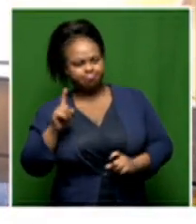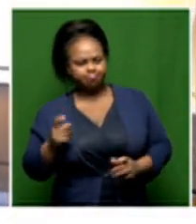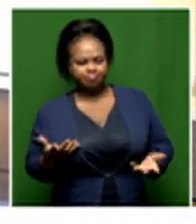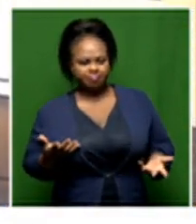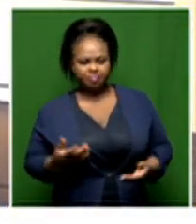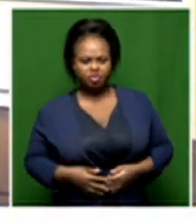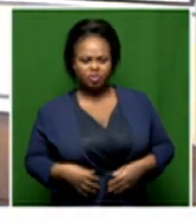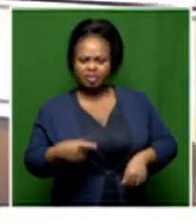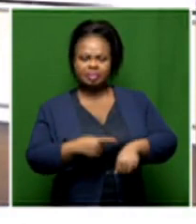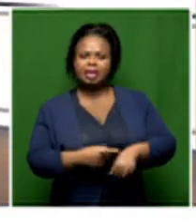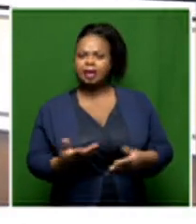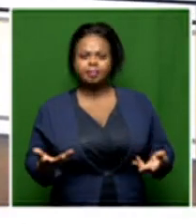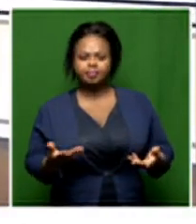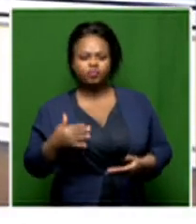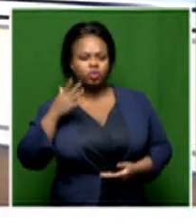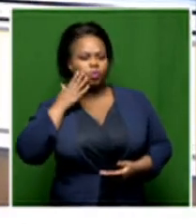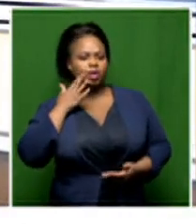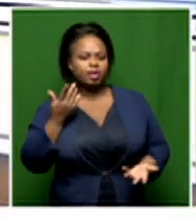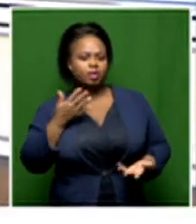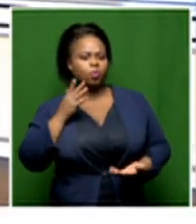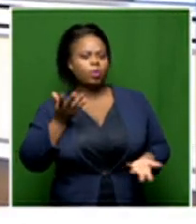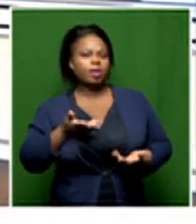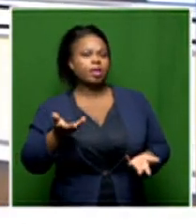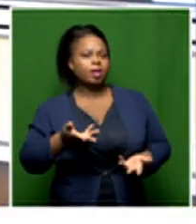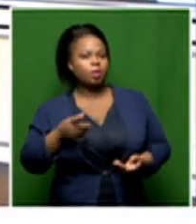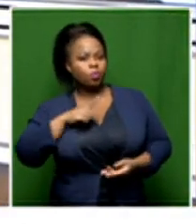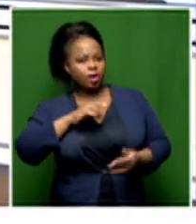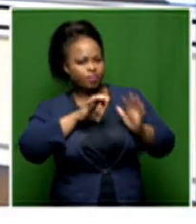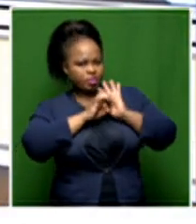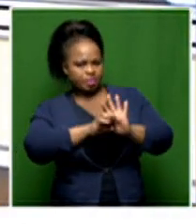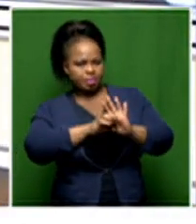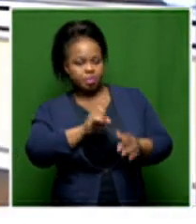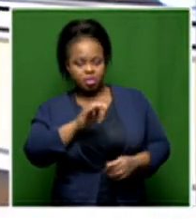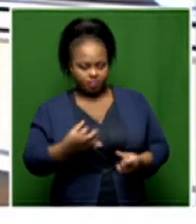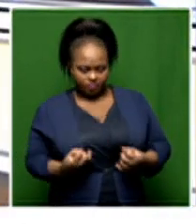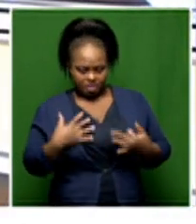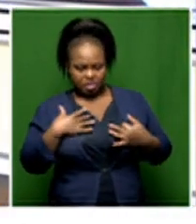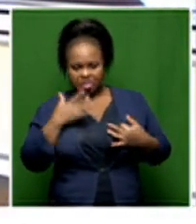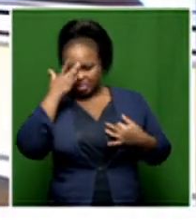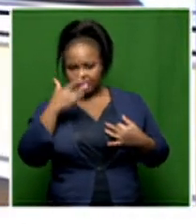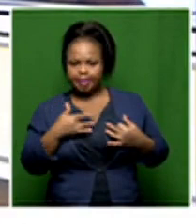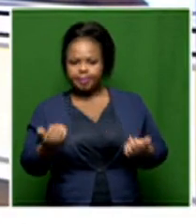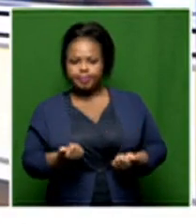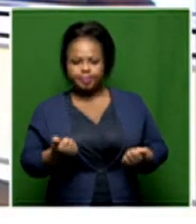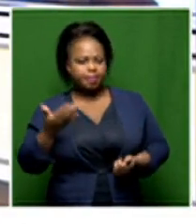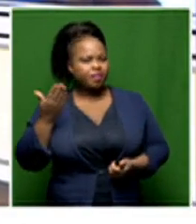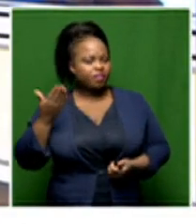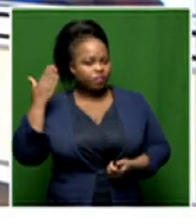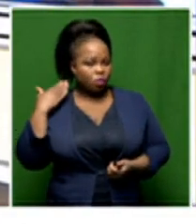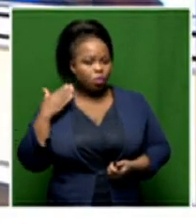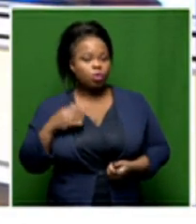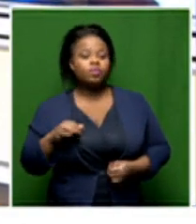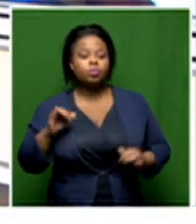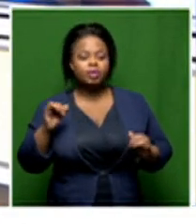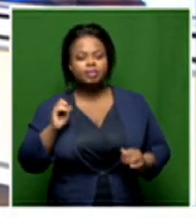do you take that time off from? For example, if you've been exposed especially, it's one thing if you, the